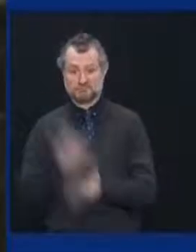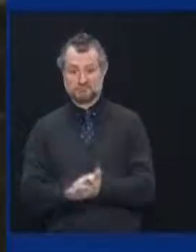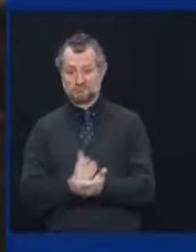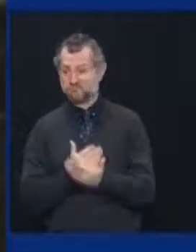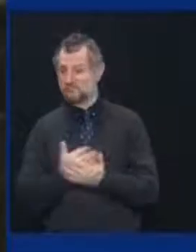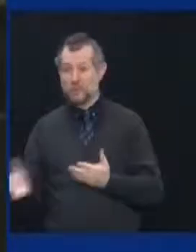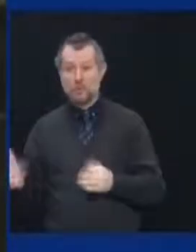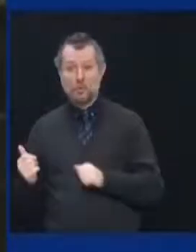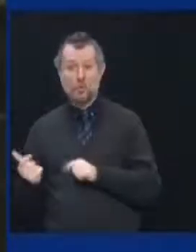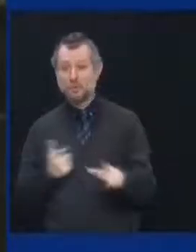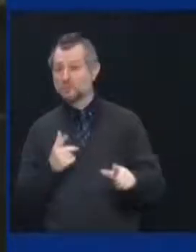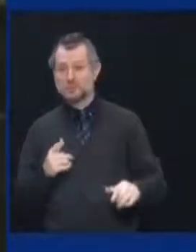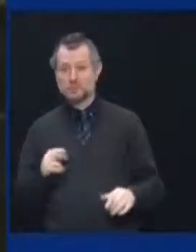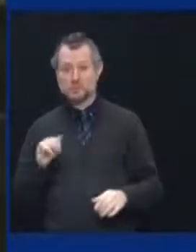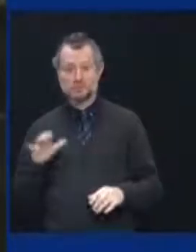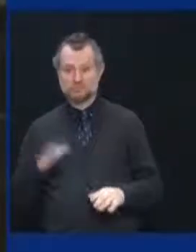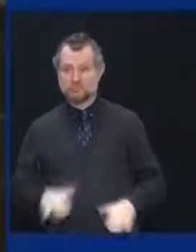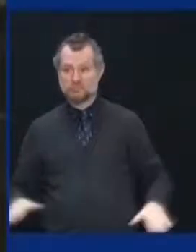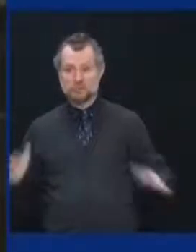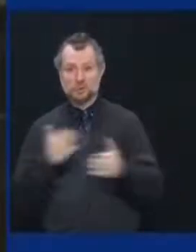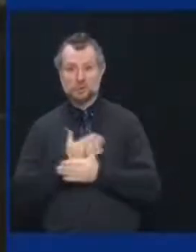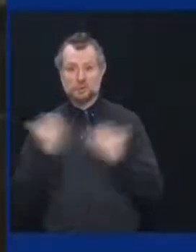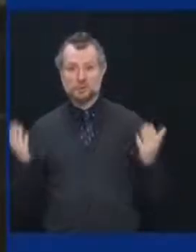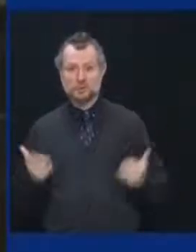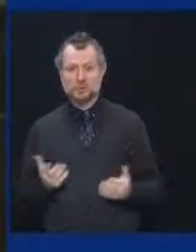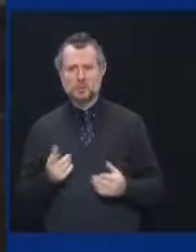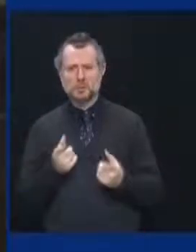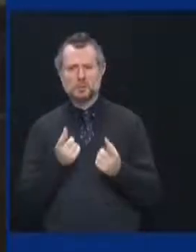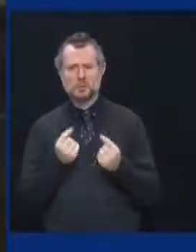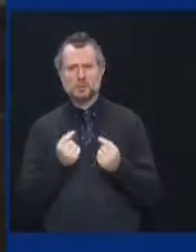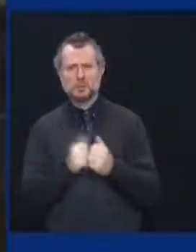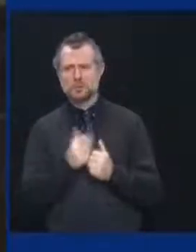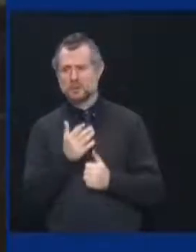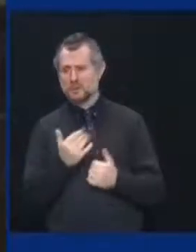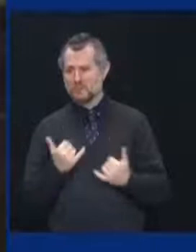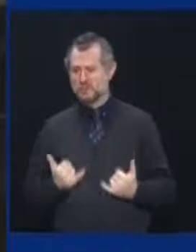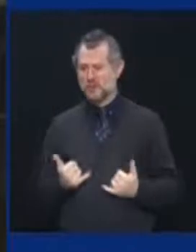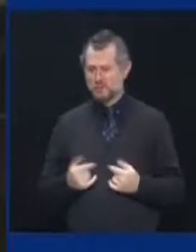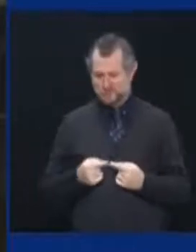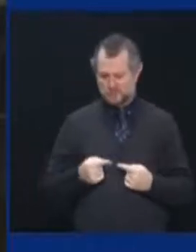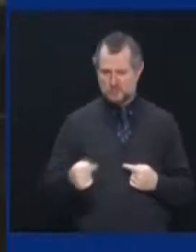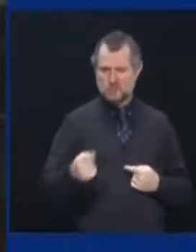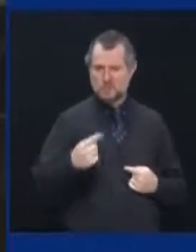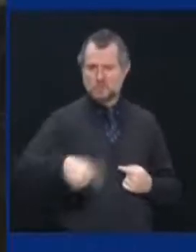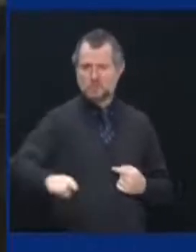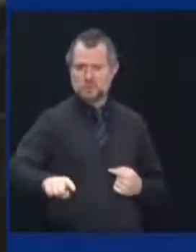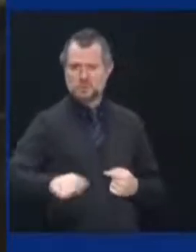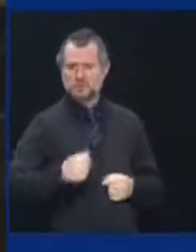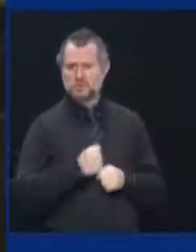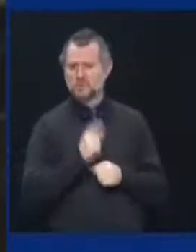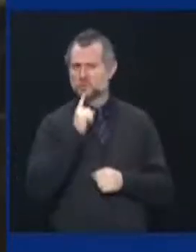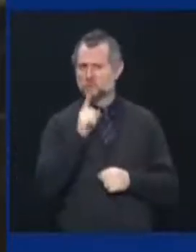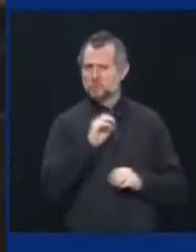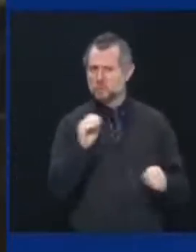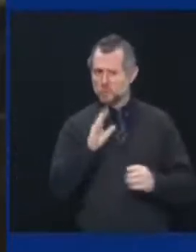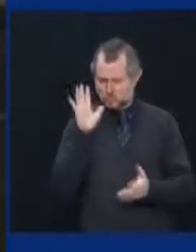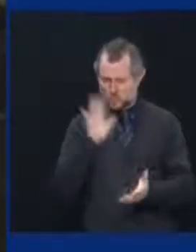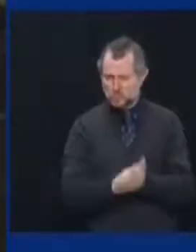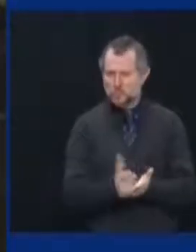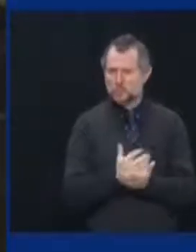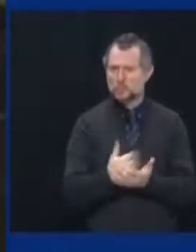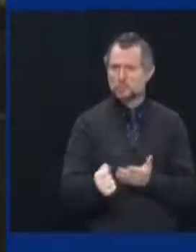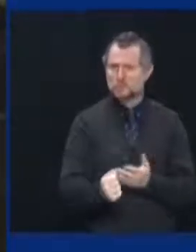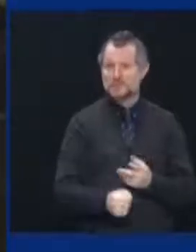city. What can be done between now and next week to prevent that from happening? And as a